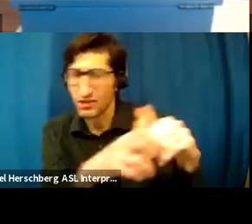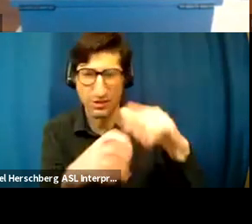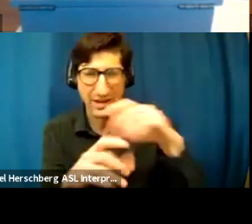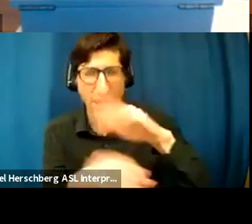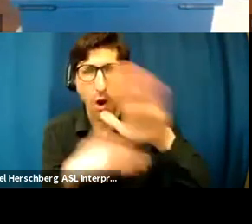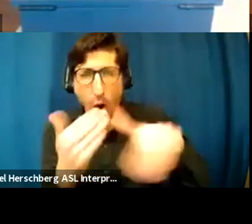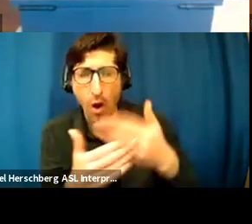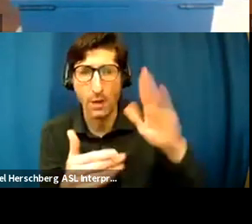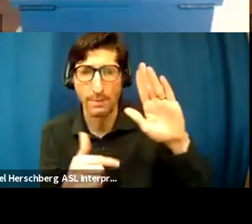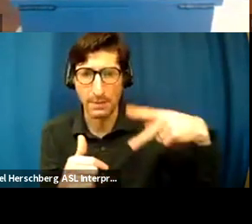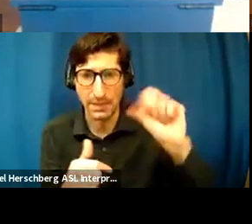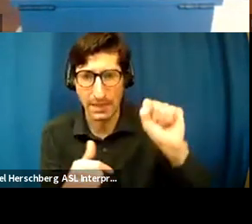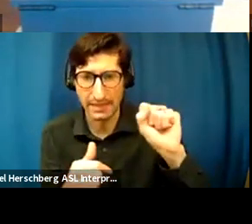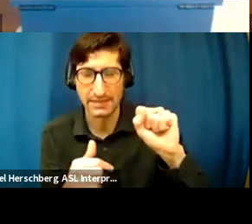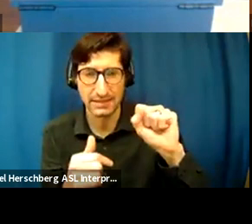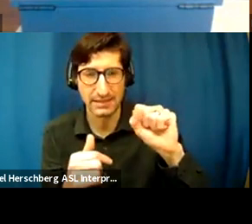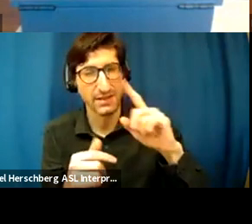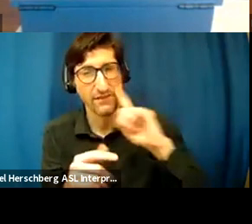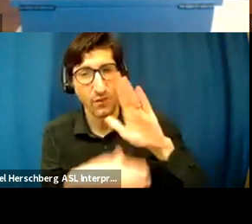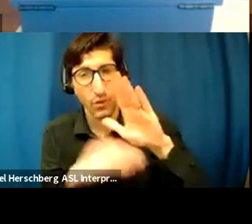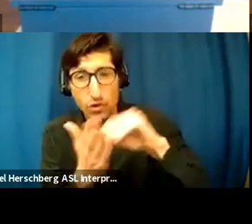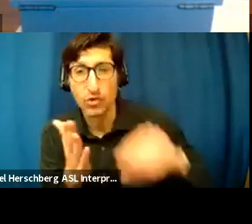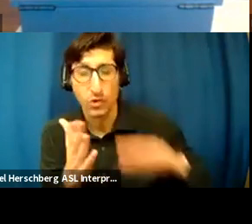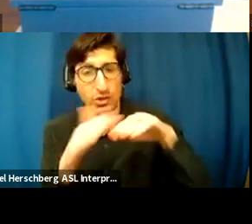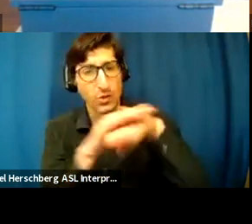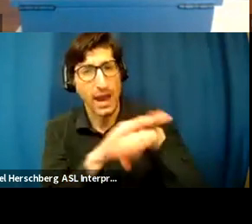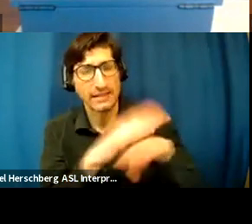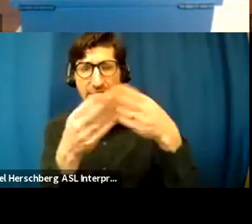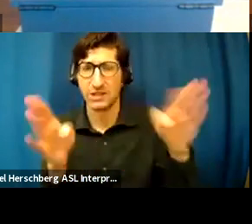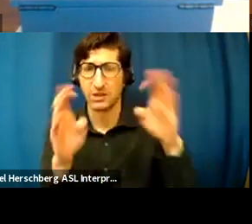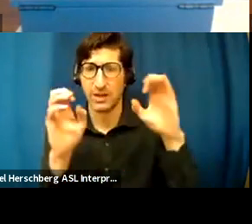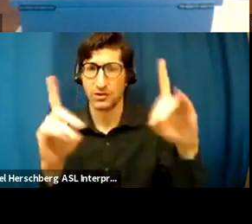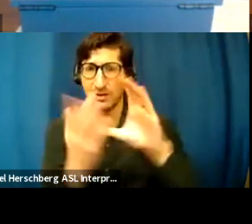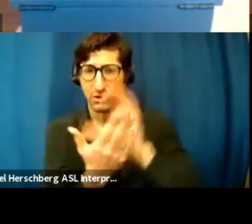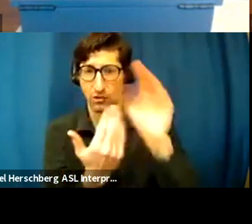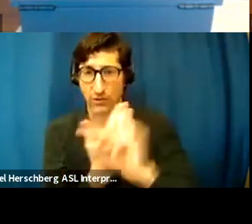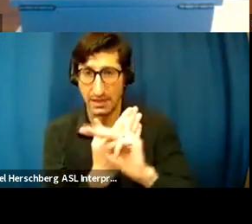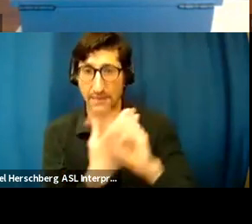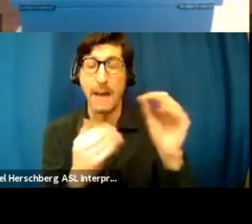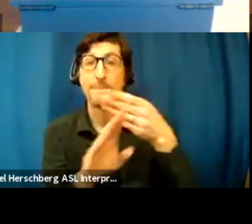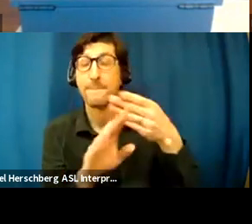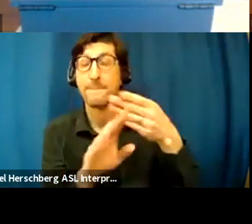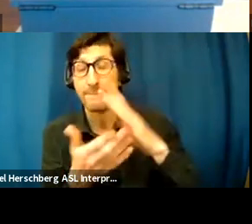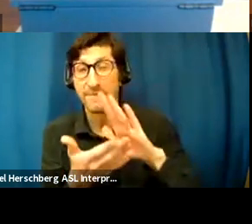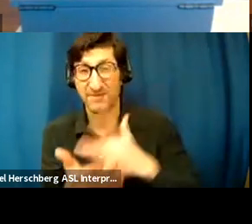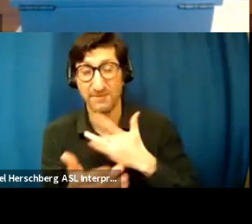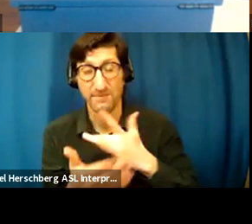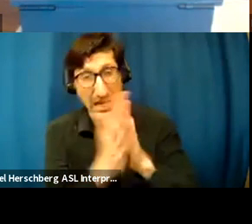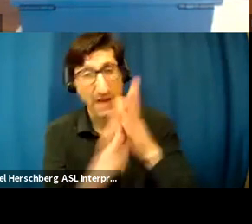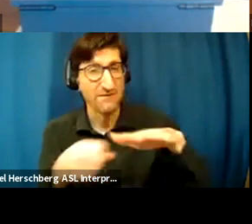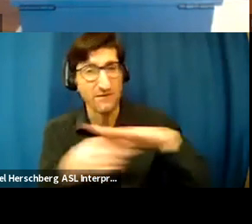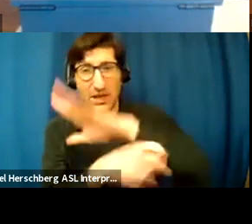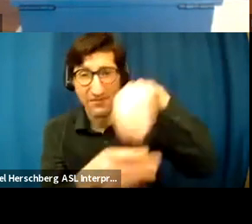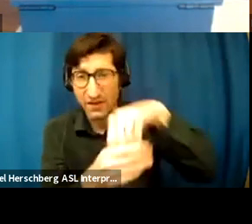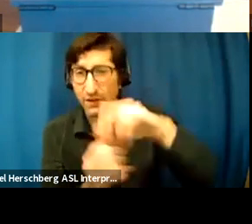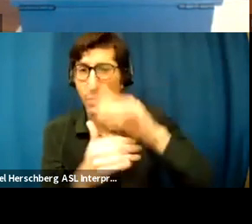of BPS for our students to be able to get to access the general education curriculum and be fully included in all